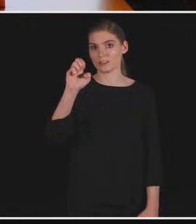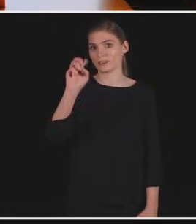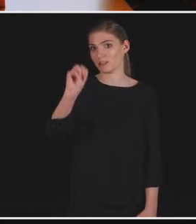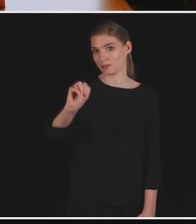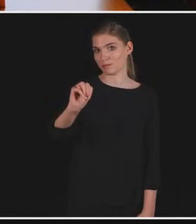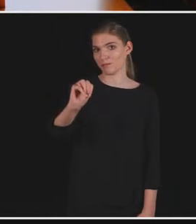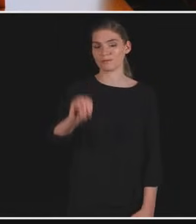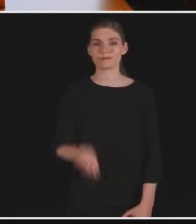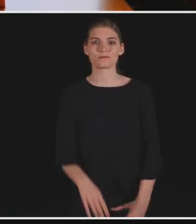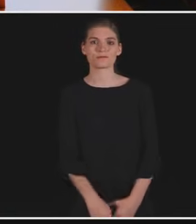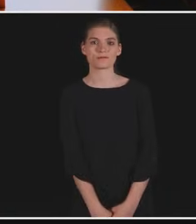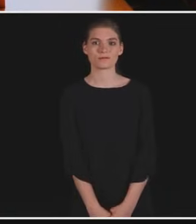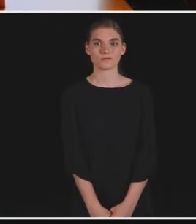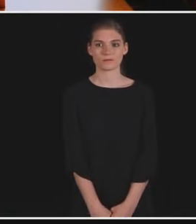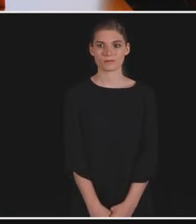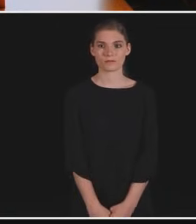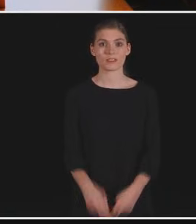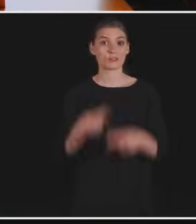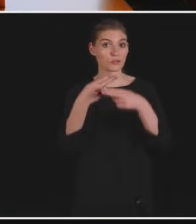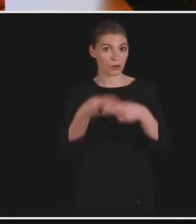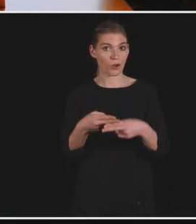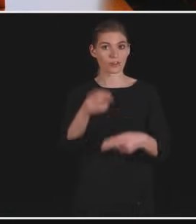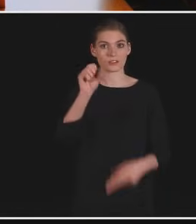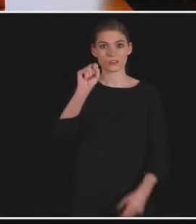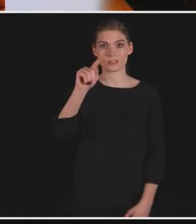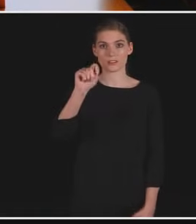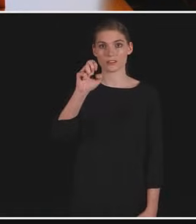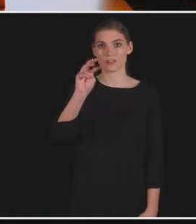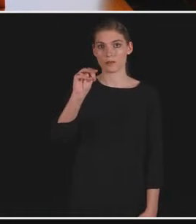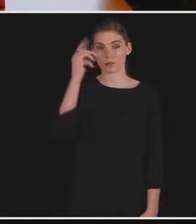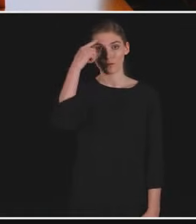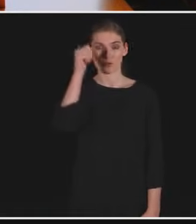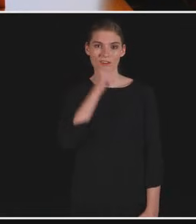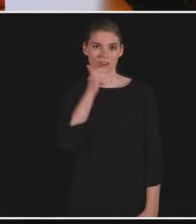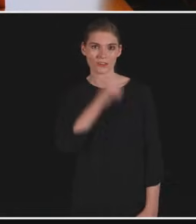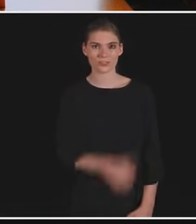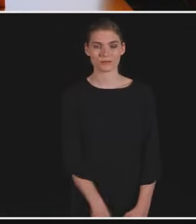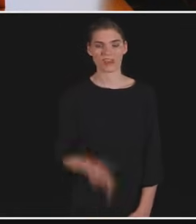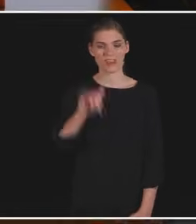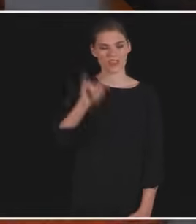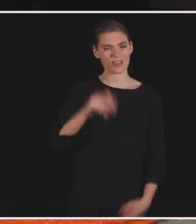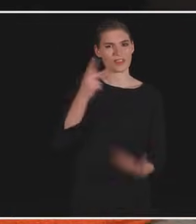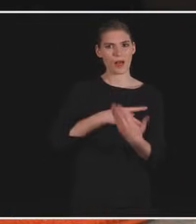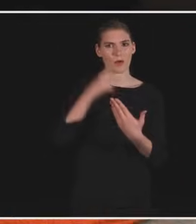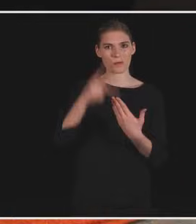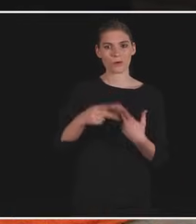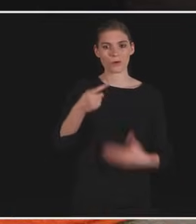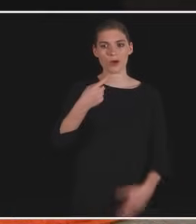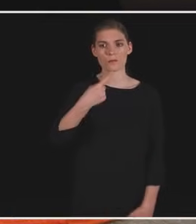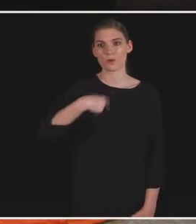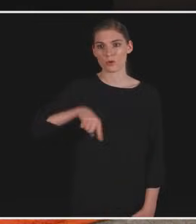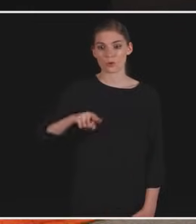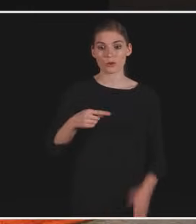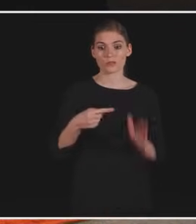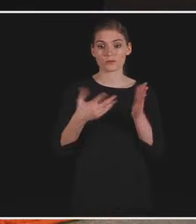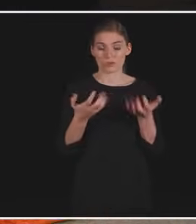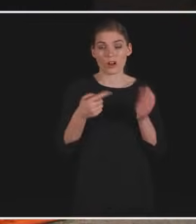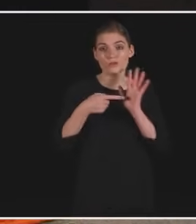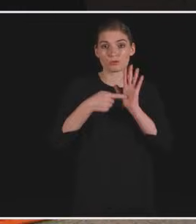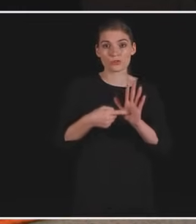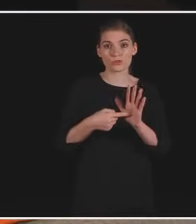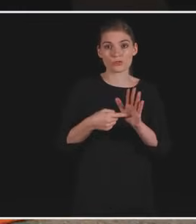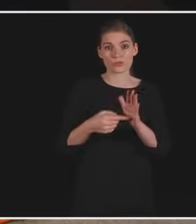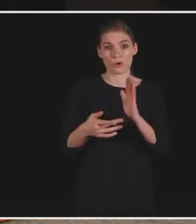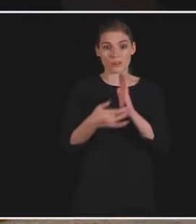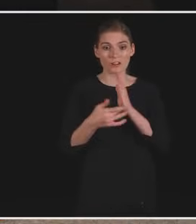opportunities in science, technology, engineering, and math, called STEM for Girls. At STEM for Girls, we work to present science